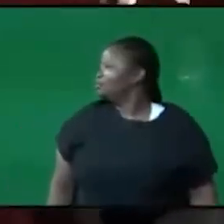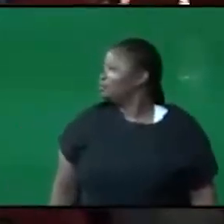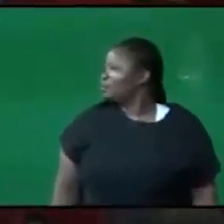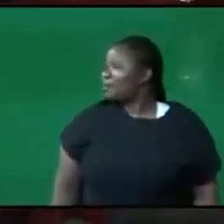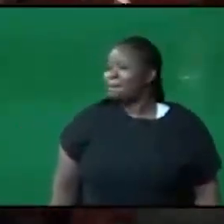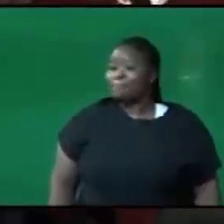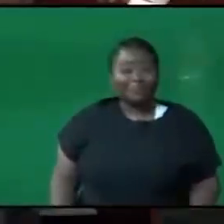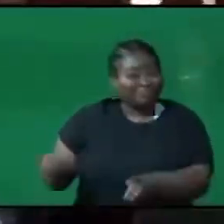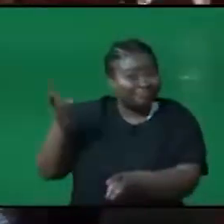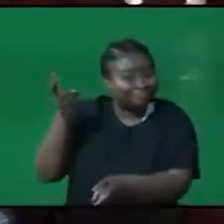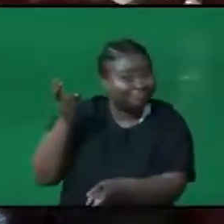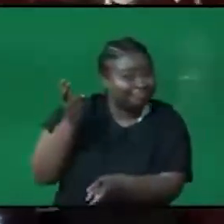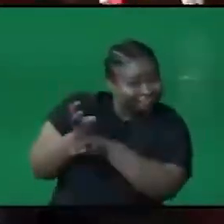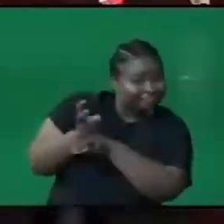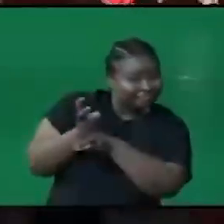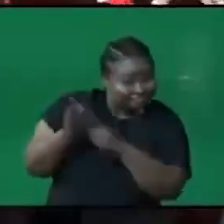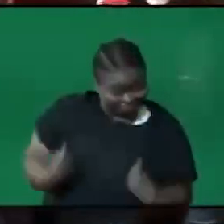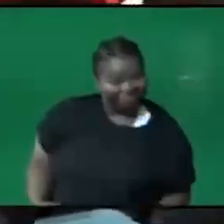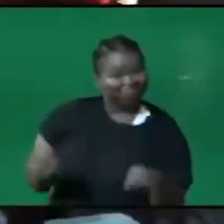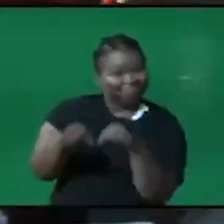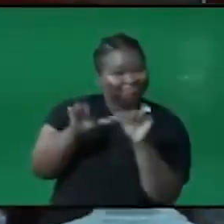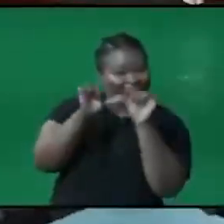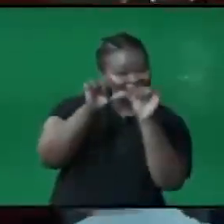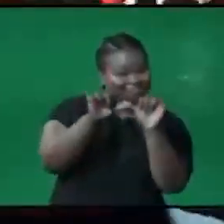Kubi, kubio.